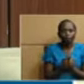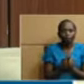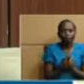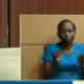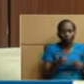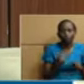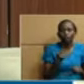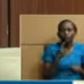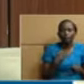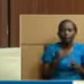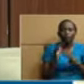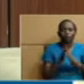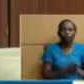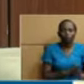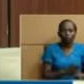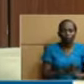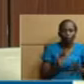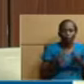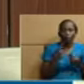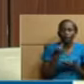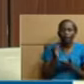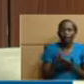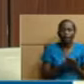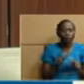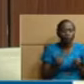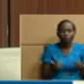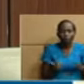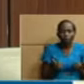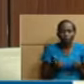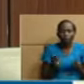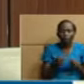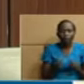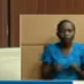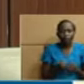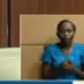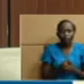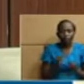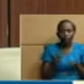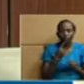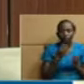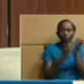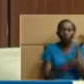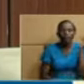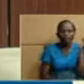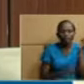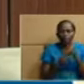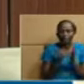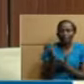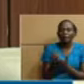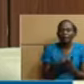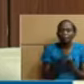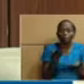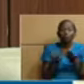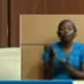vulnerable or income secure. And also to tell you that poverty is not just lack of income. You could be having income